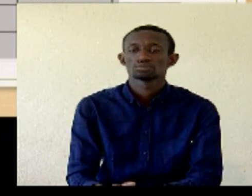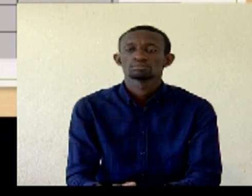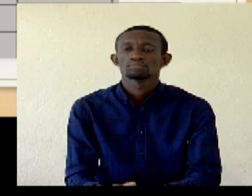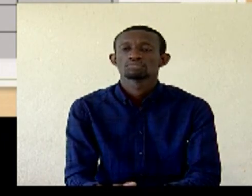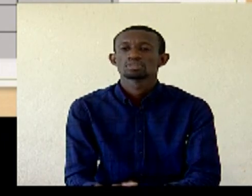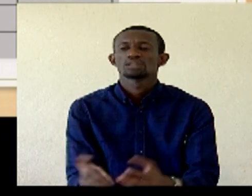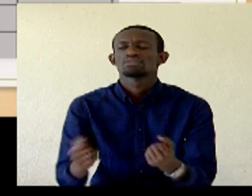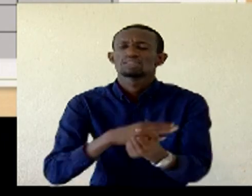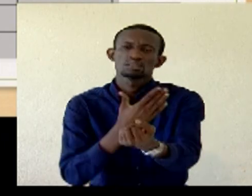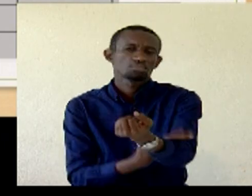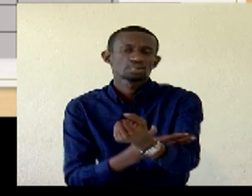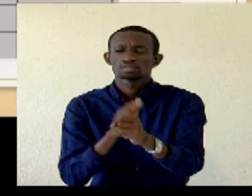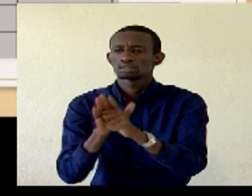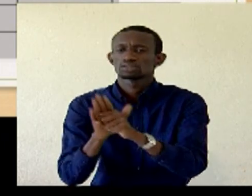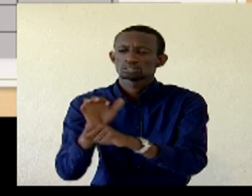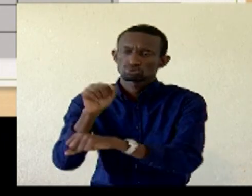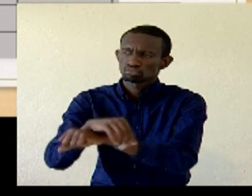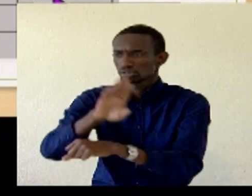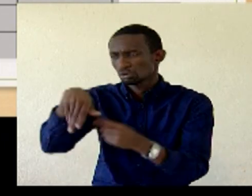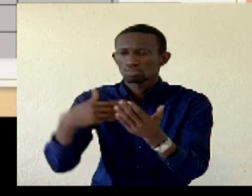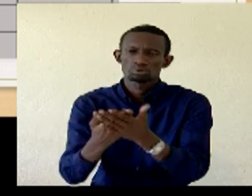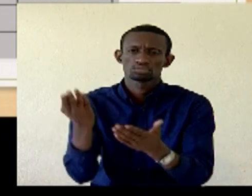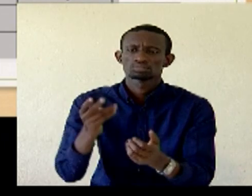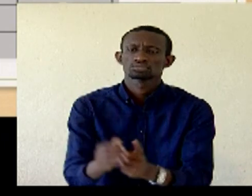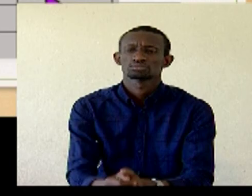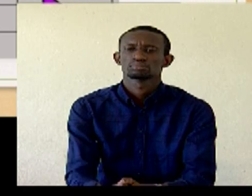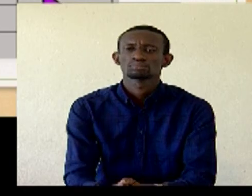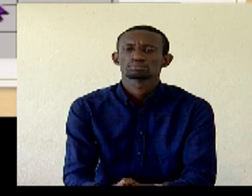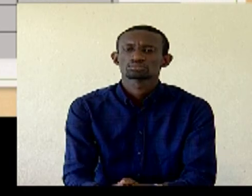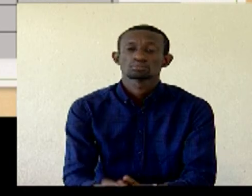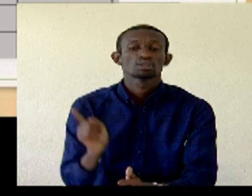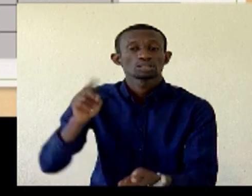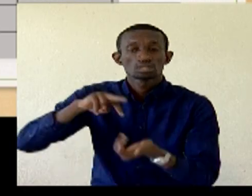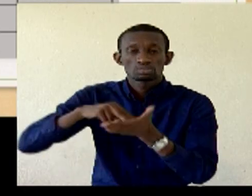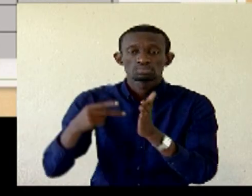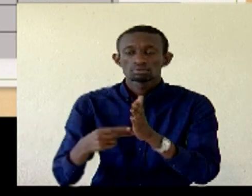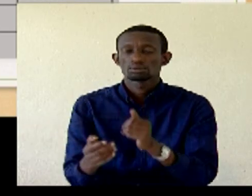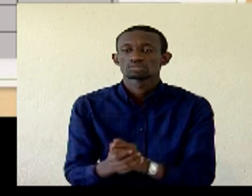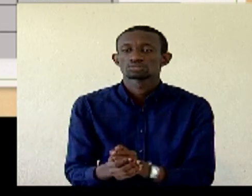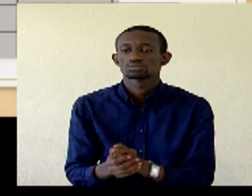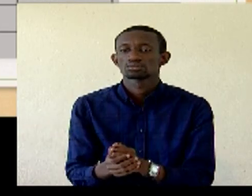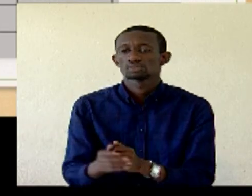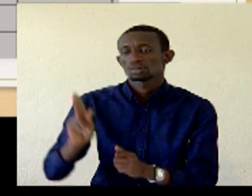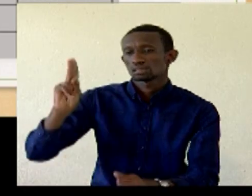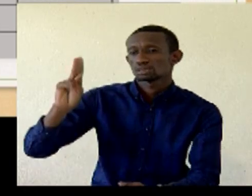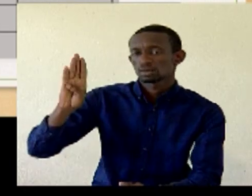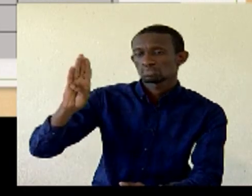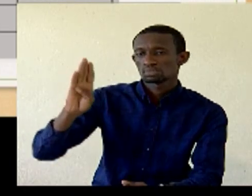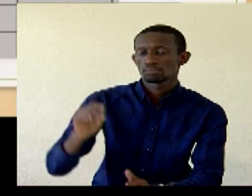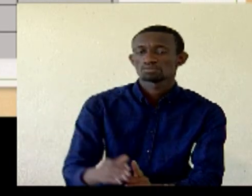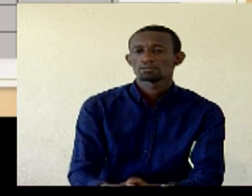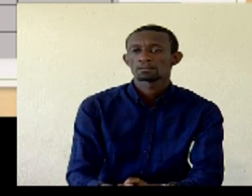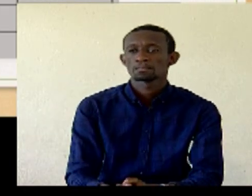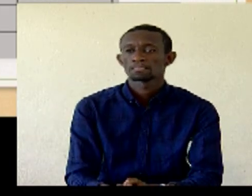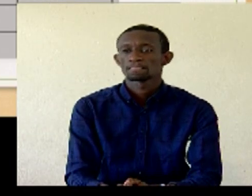is stronger than all of this. So that means this, in terms of the Kb and K, so this